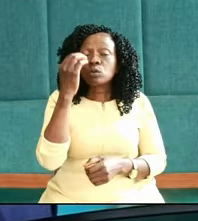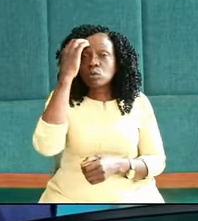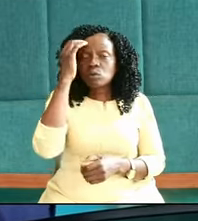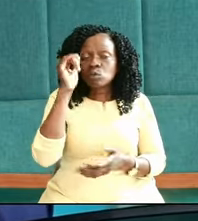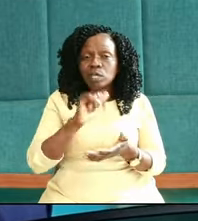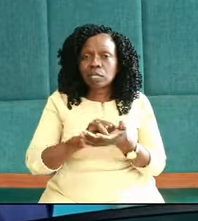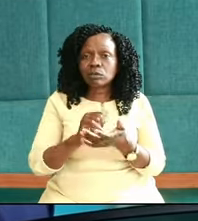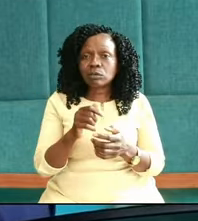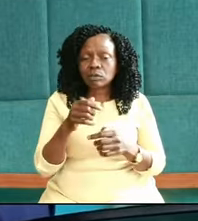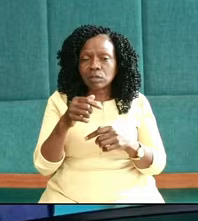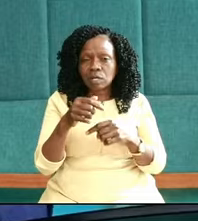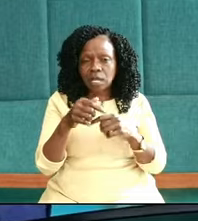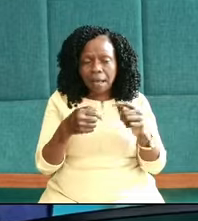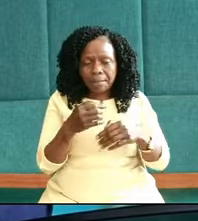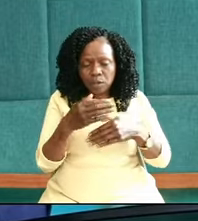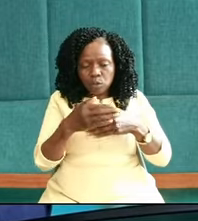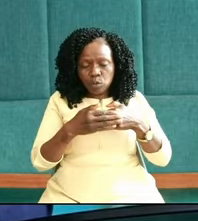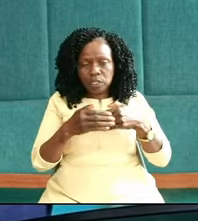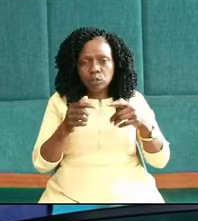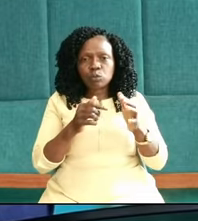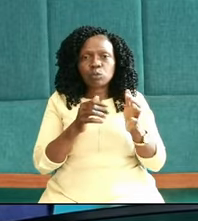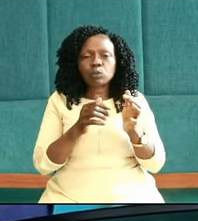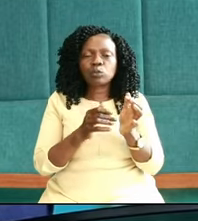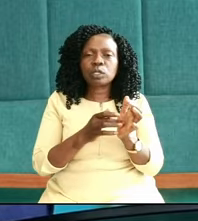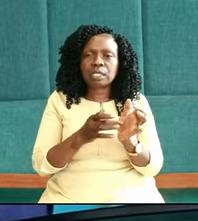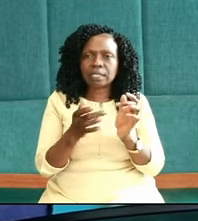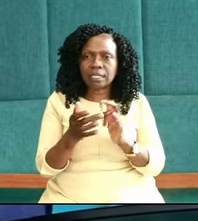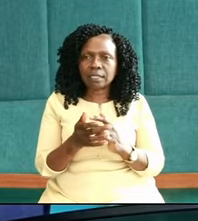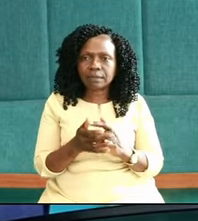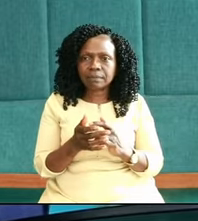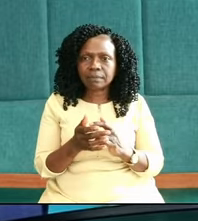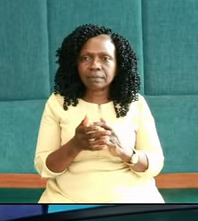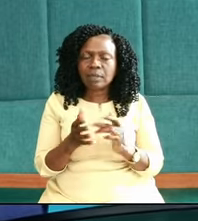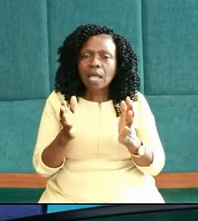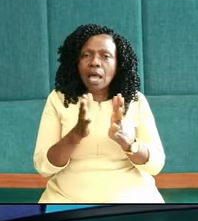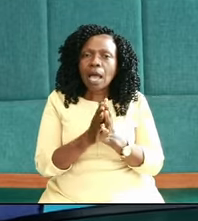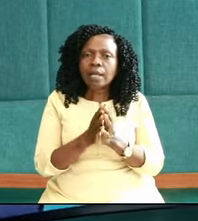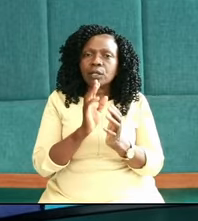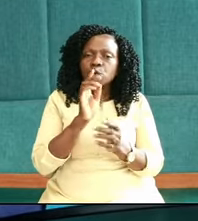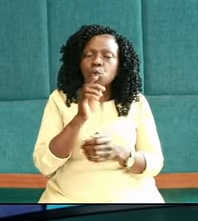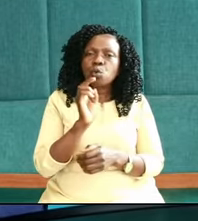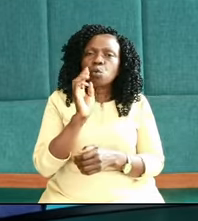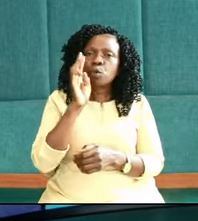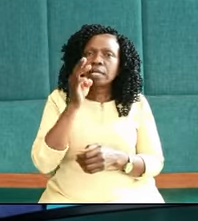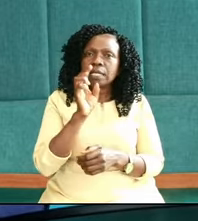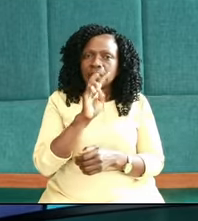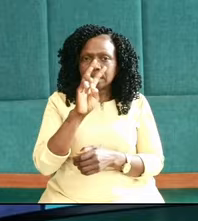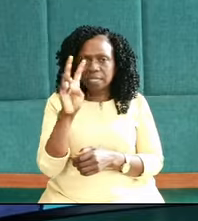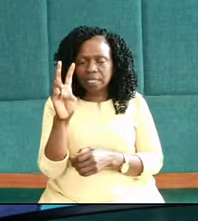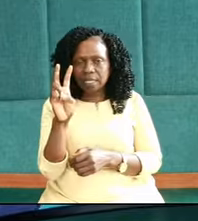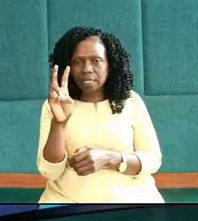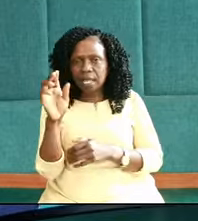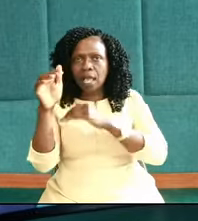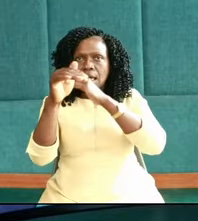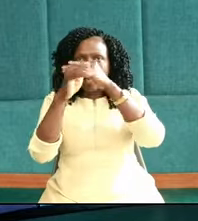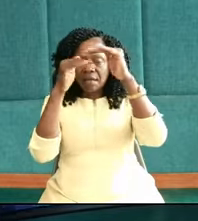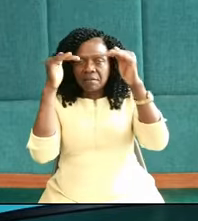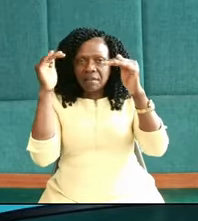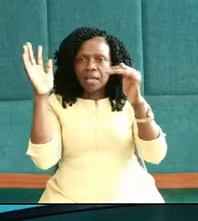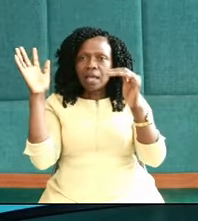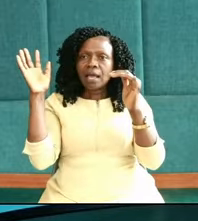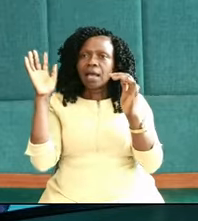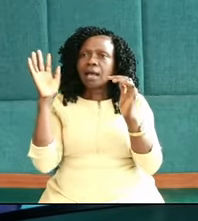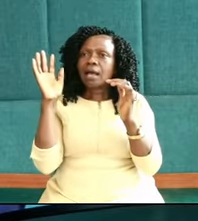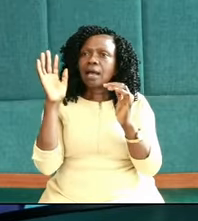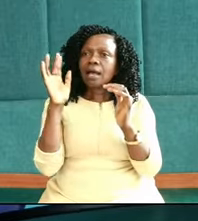could come closer to Jesus, and you will see the beauty of heaven until